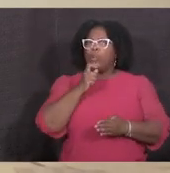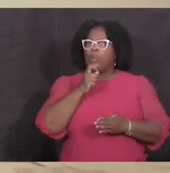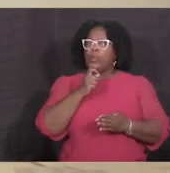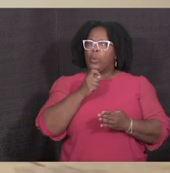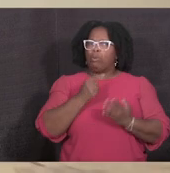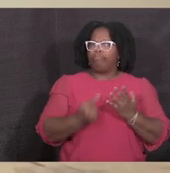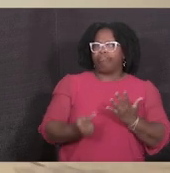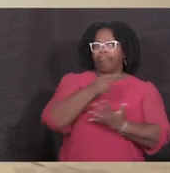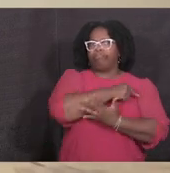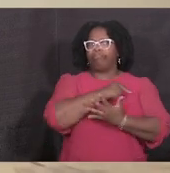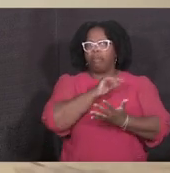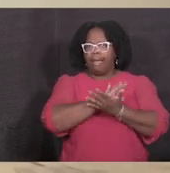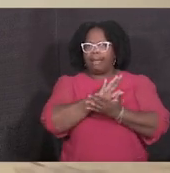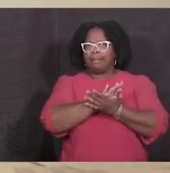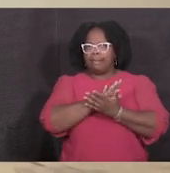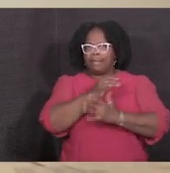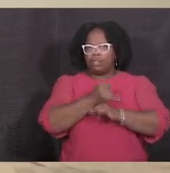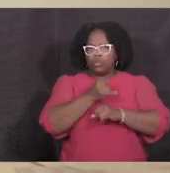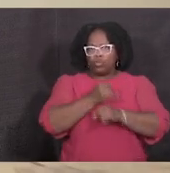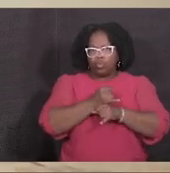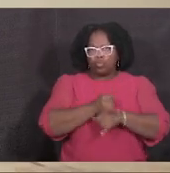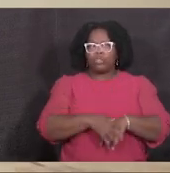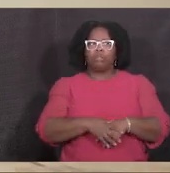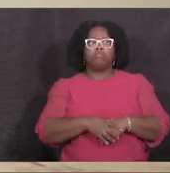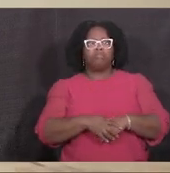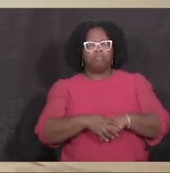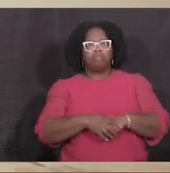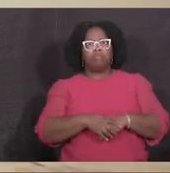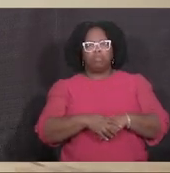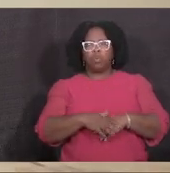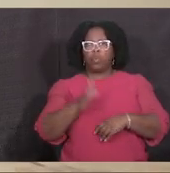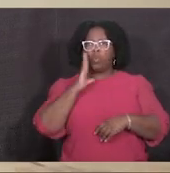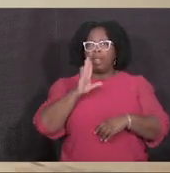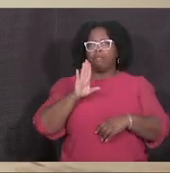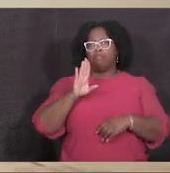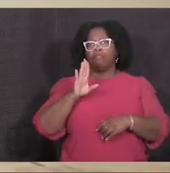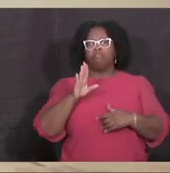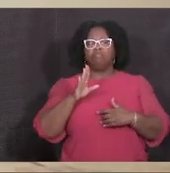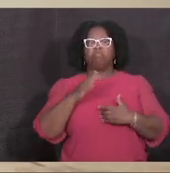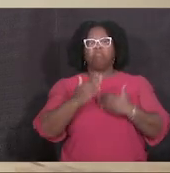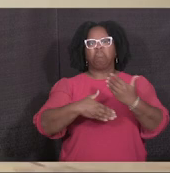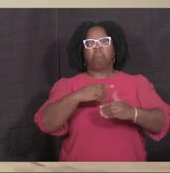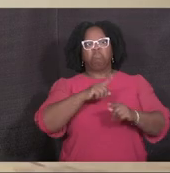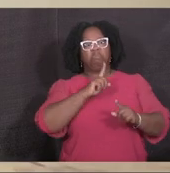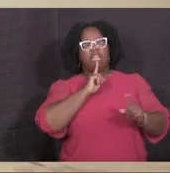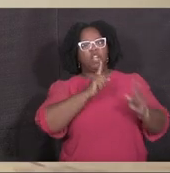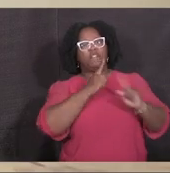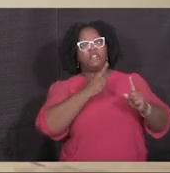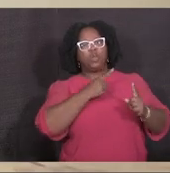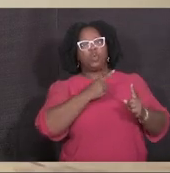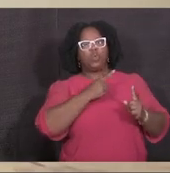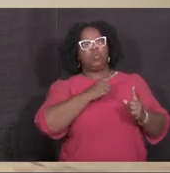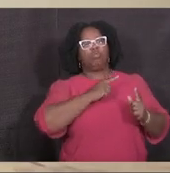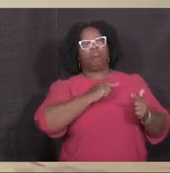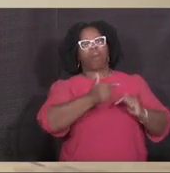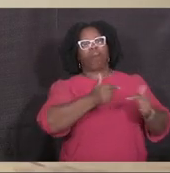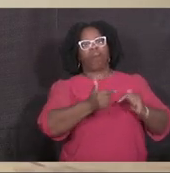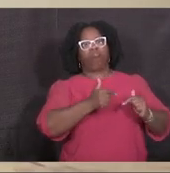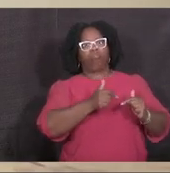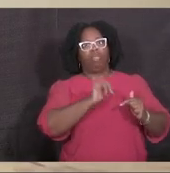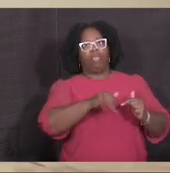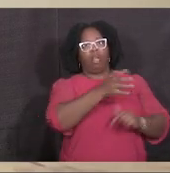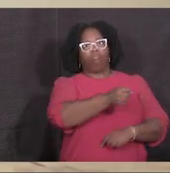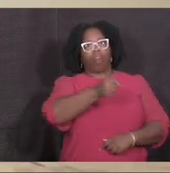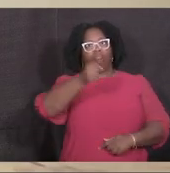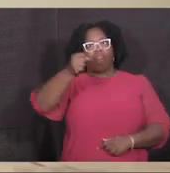institution and going to get interviewed by your sort of process that would put them in a corporate environment,